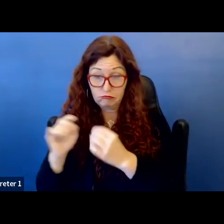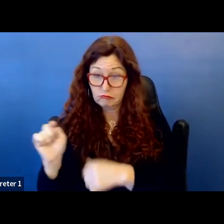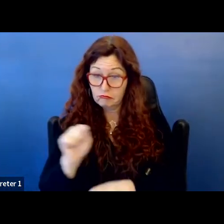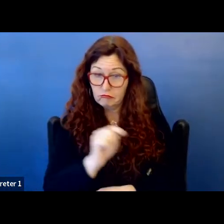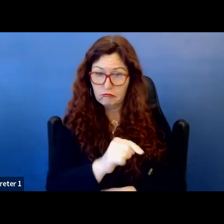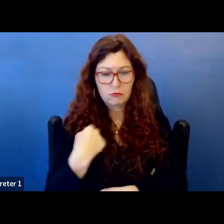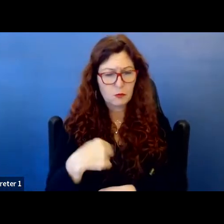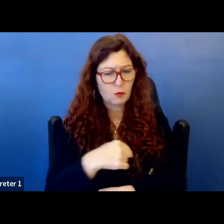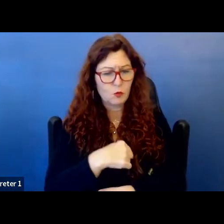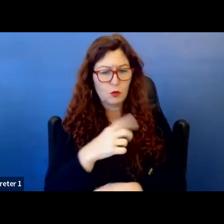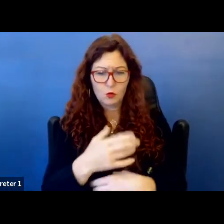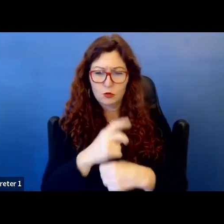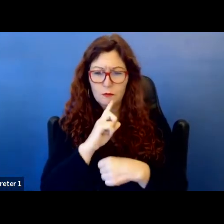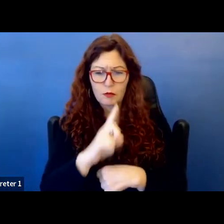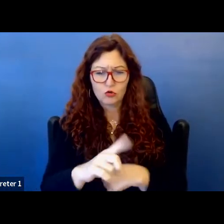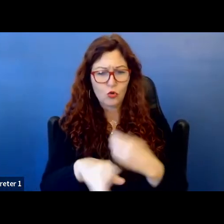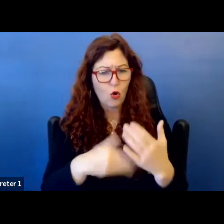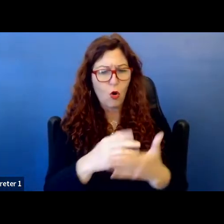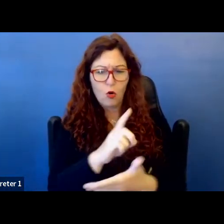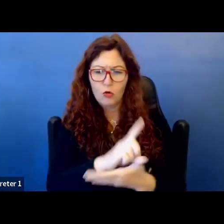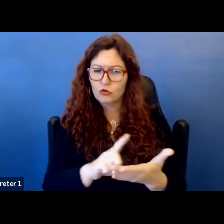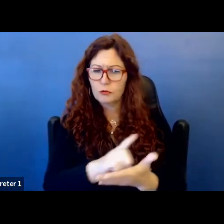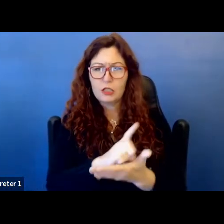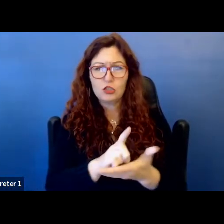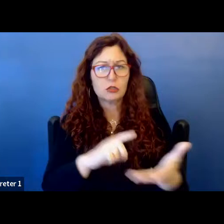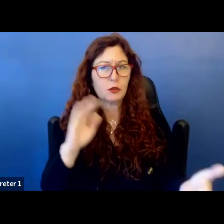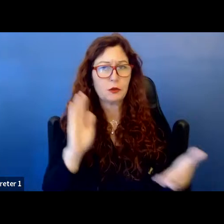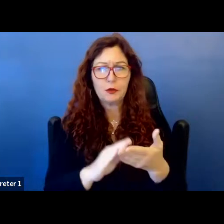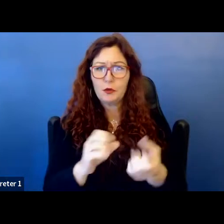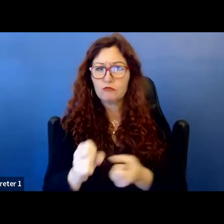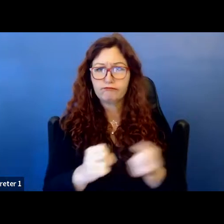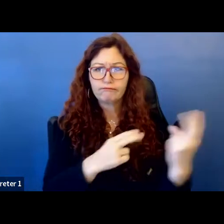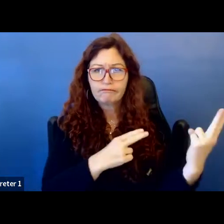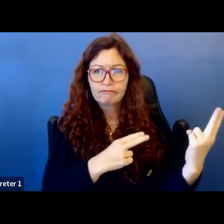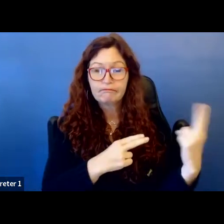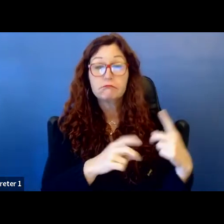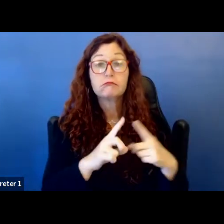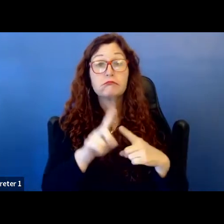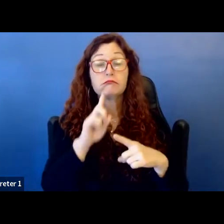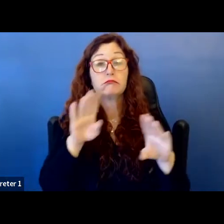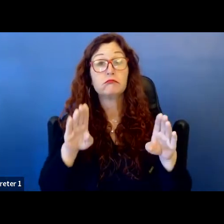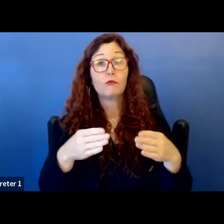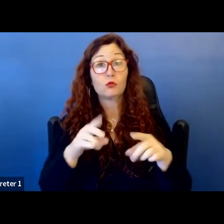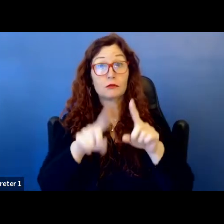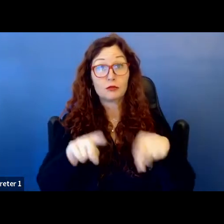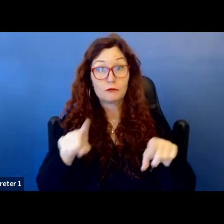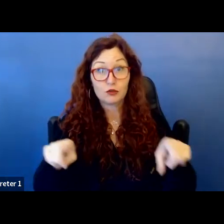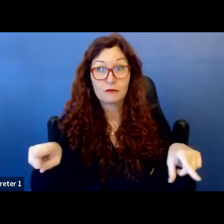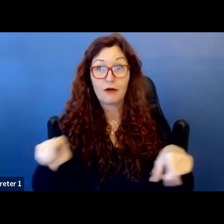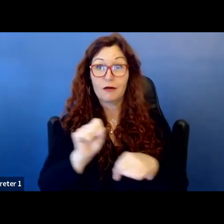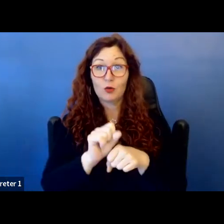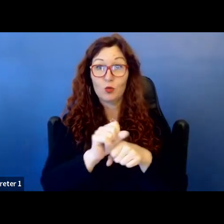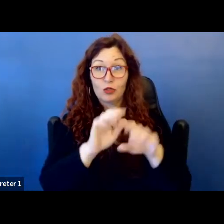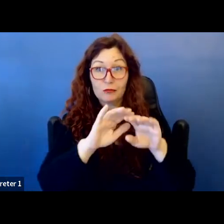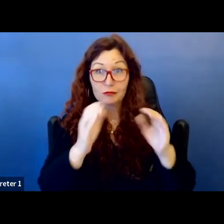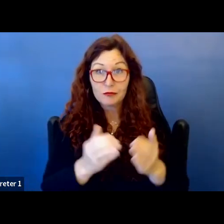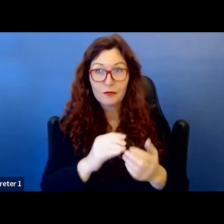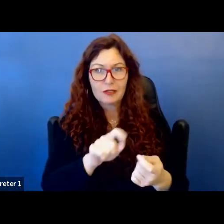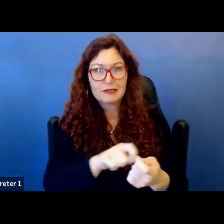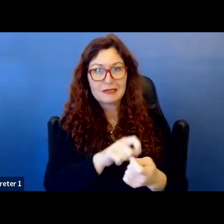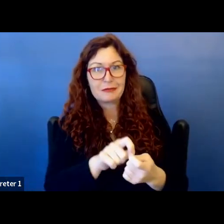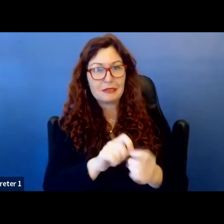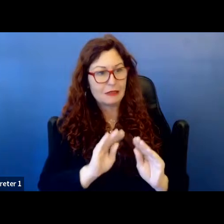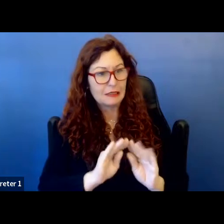forms of job site discrimination nab2 is focused on diversifying the industry's workforce with deliberate actions that open career